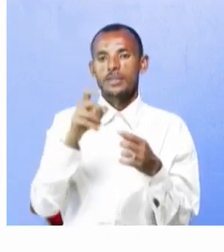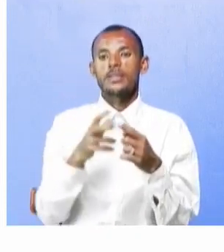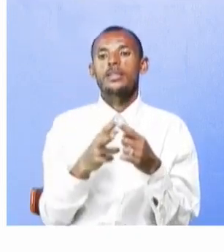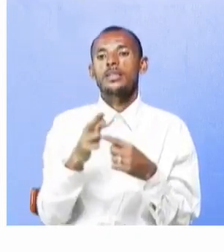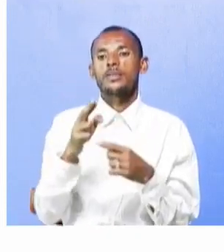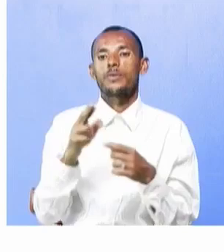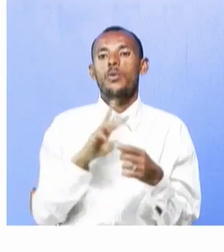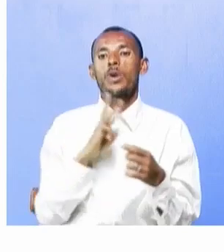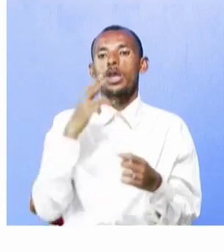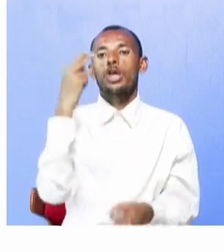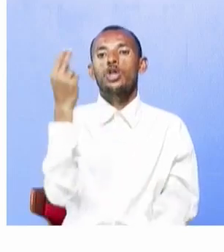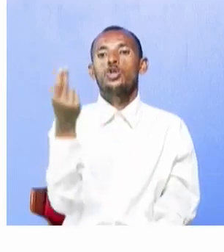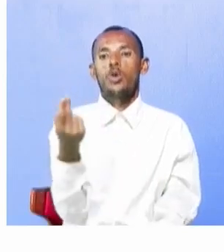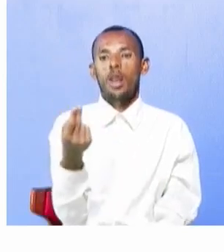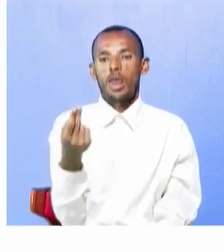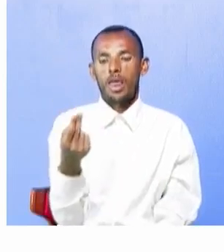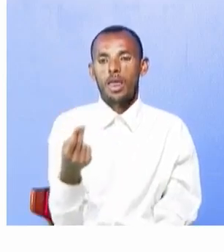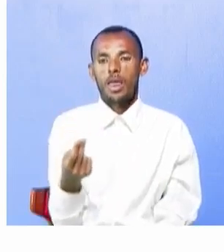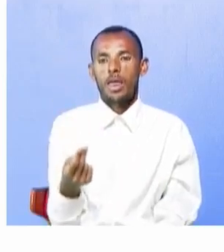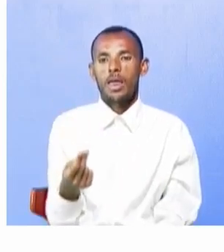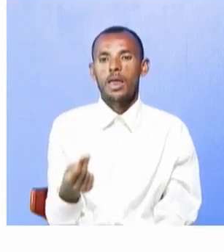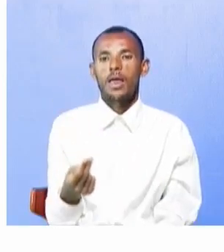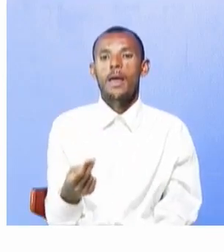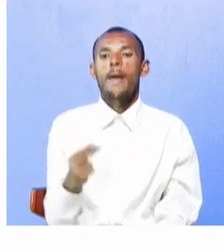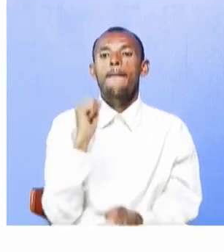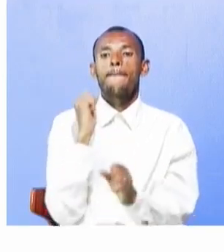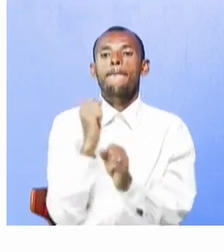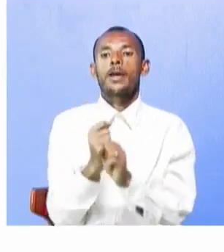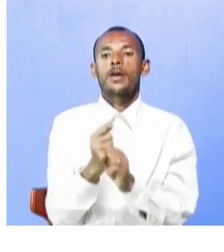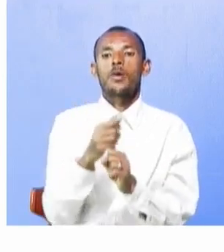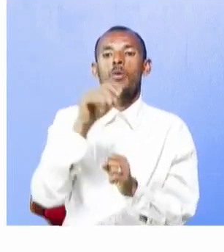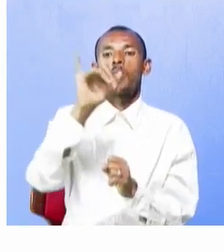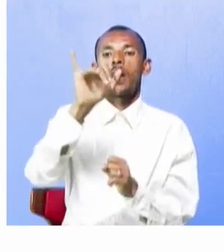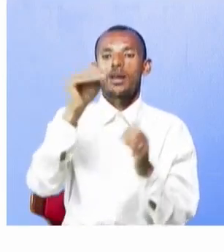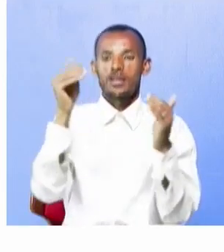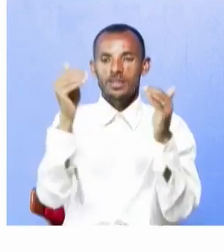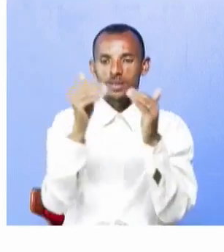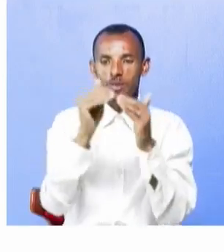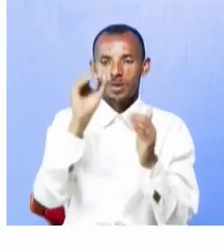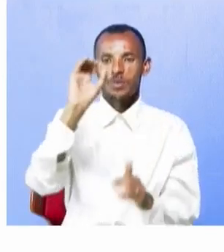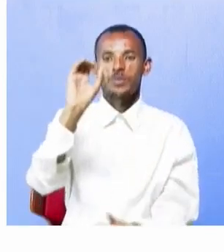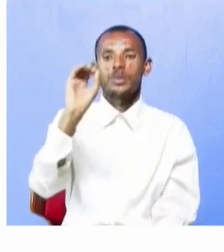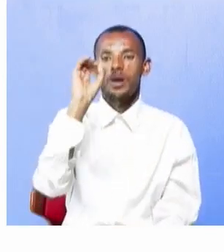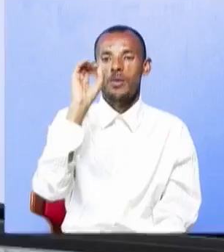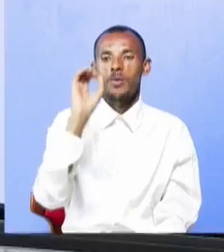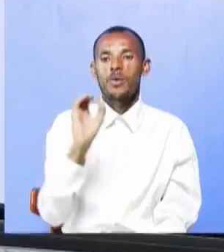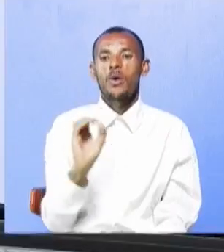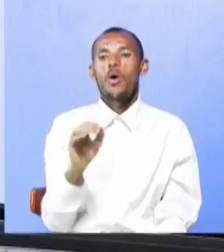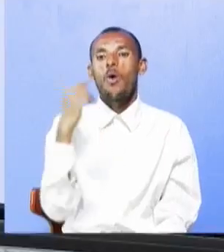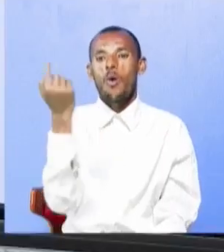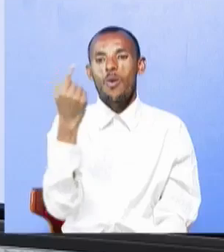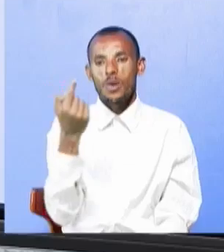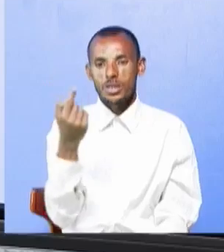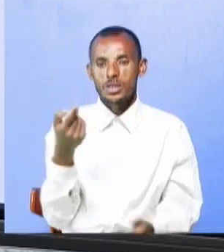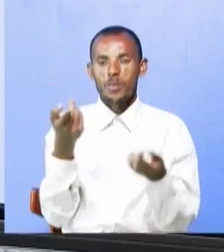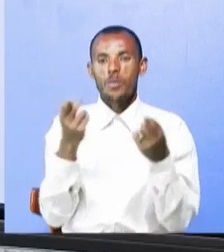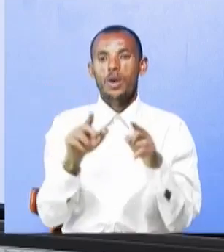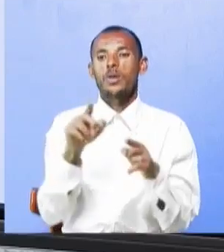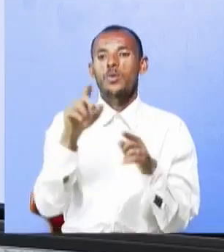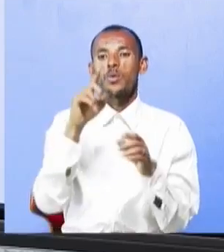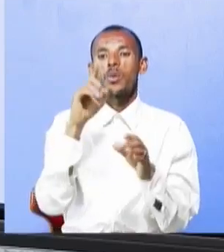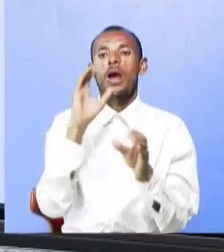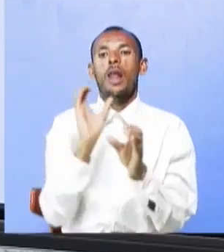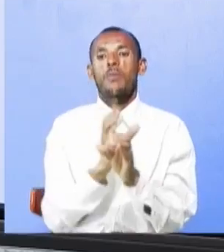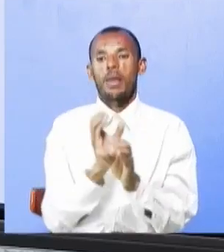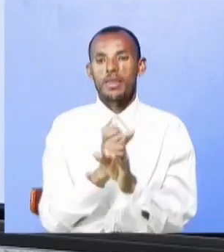we usually make y is equals to 0. Okay, always whenever you are